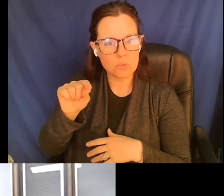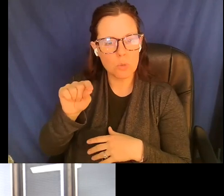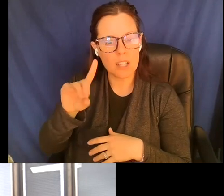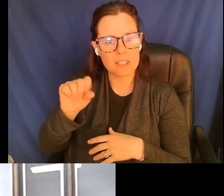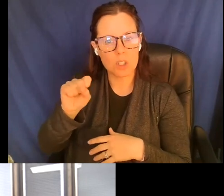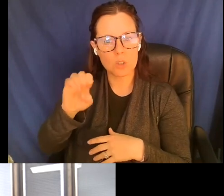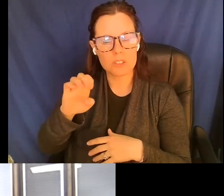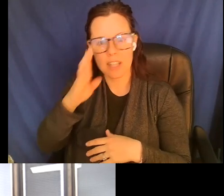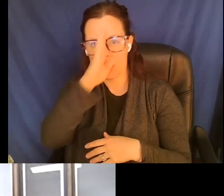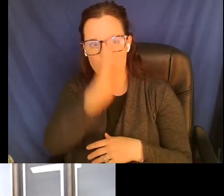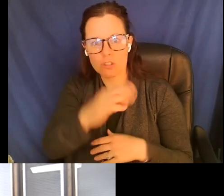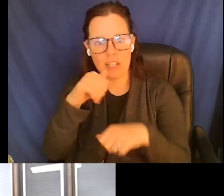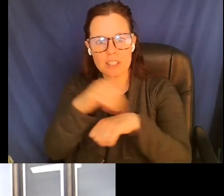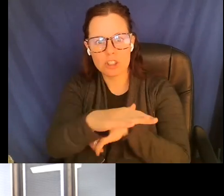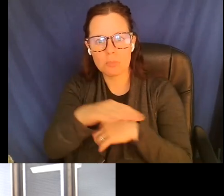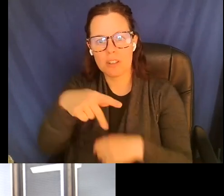of Pfizer